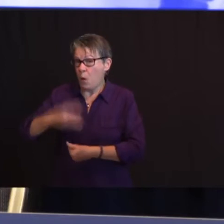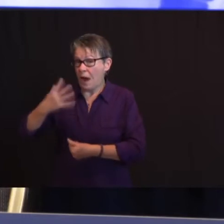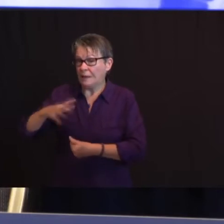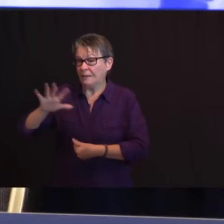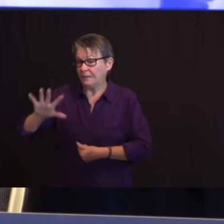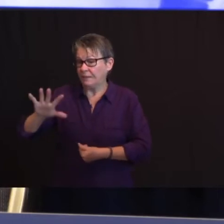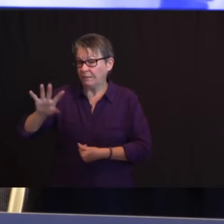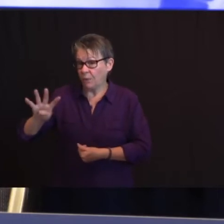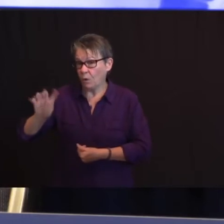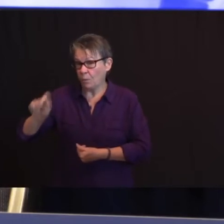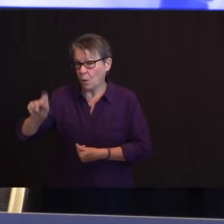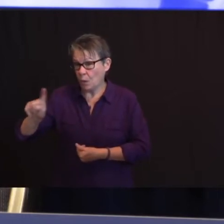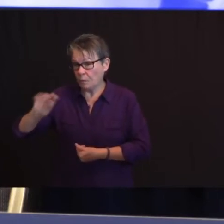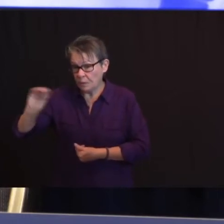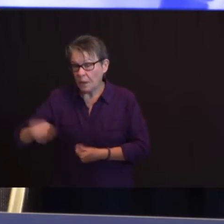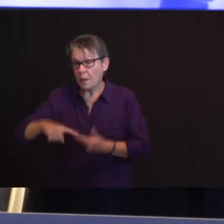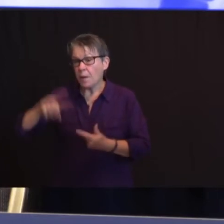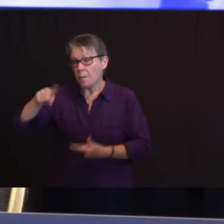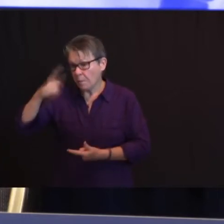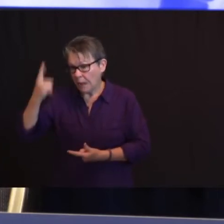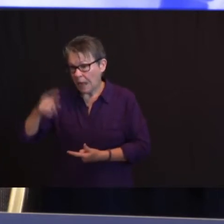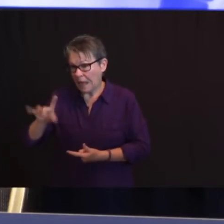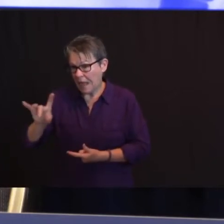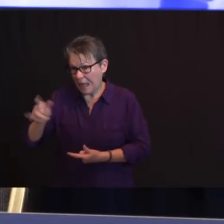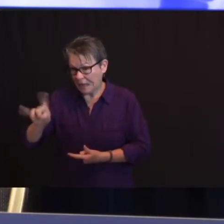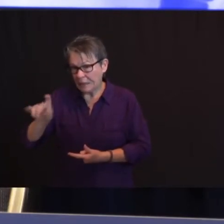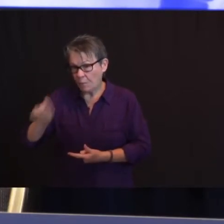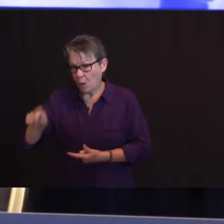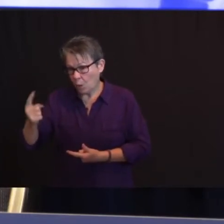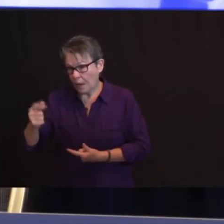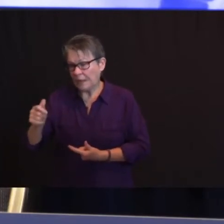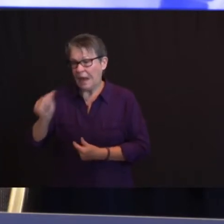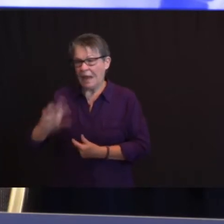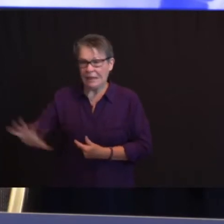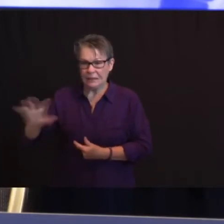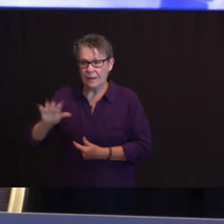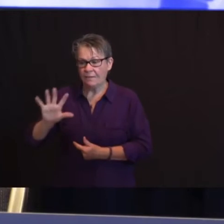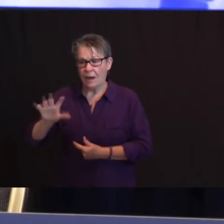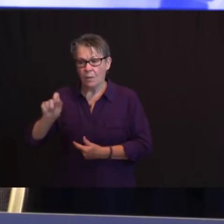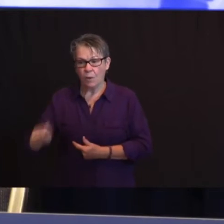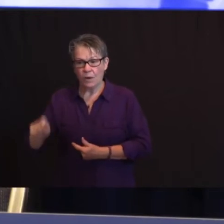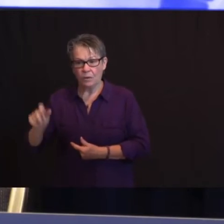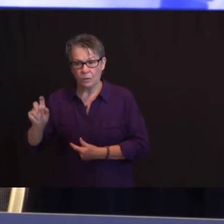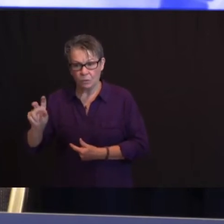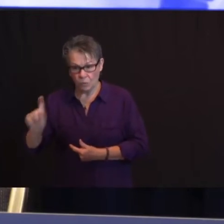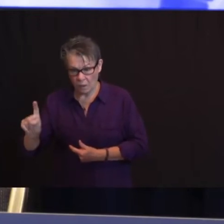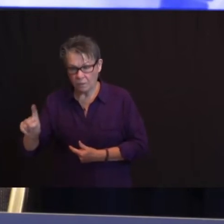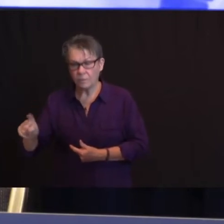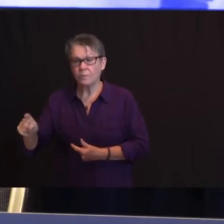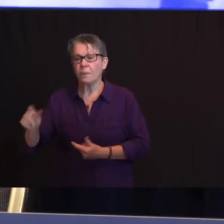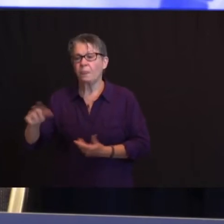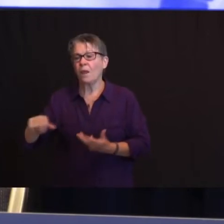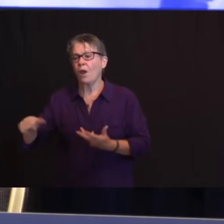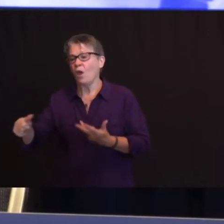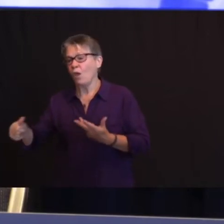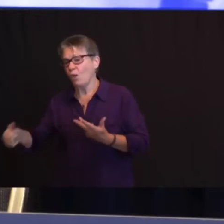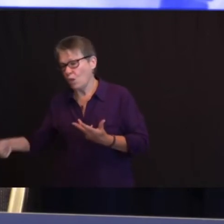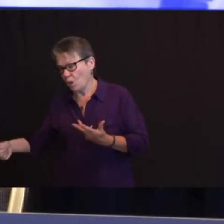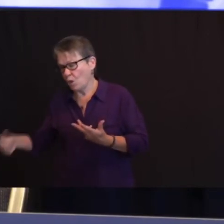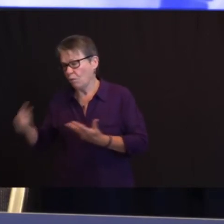Hispanic, 20.2%, Asian, 5.5%, and other, 2.1%. At the state veterans' homes,